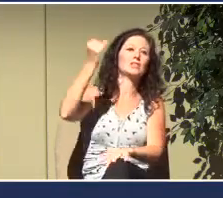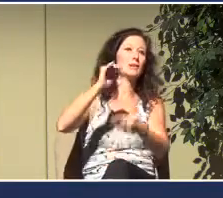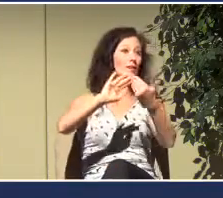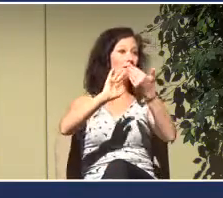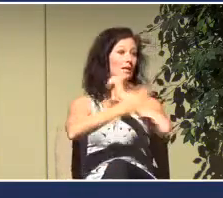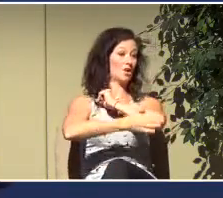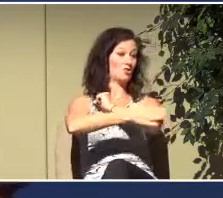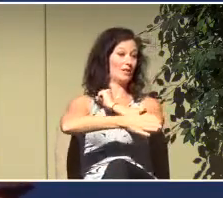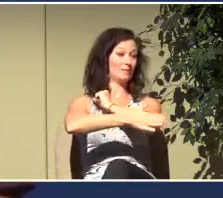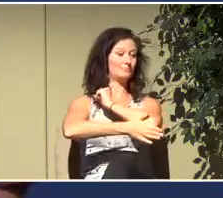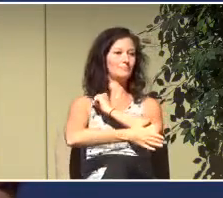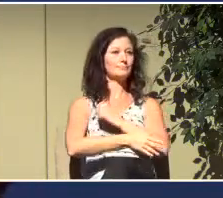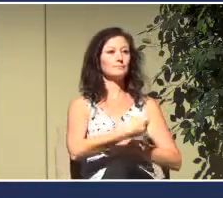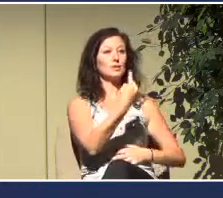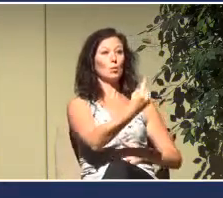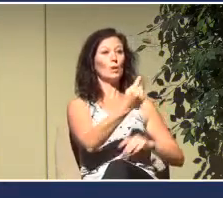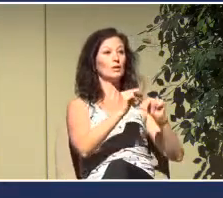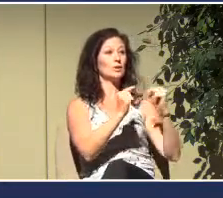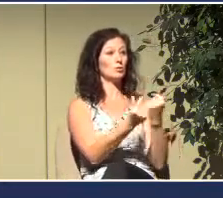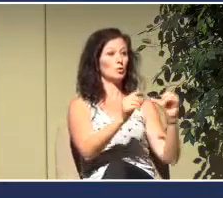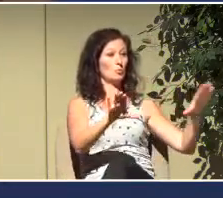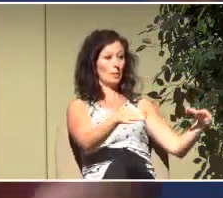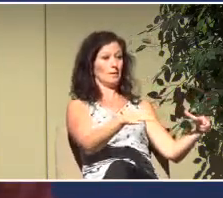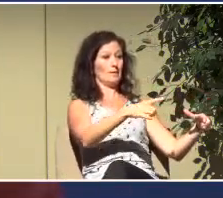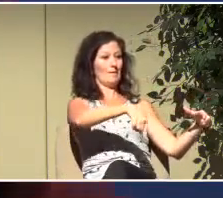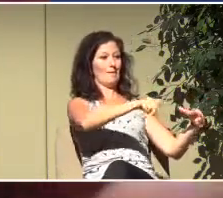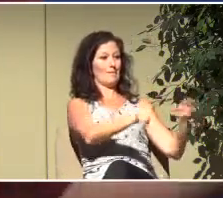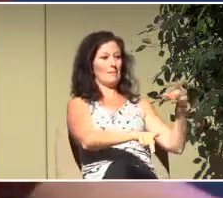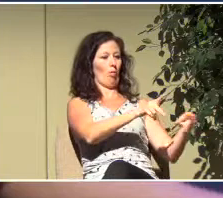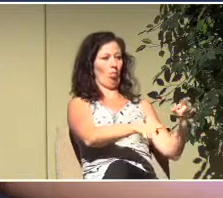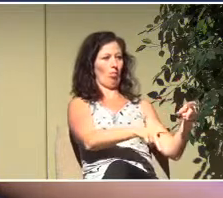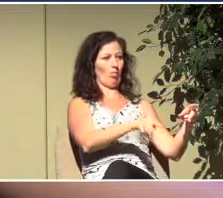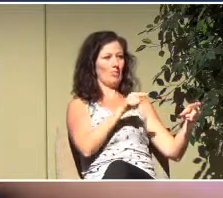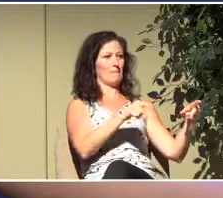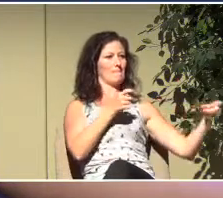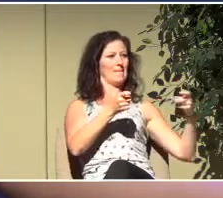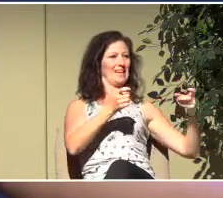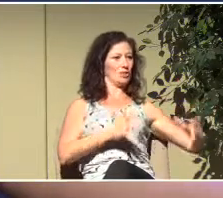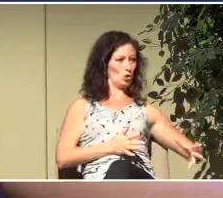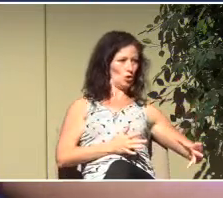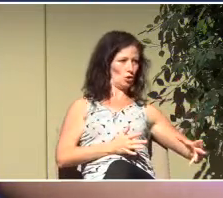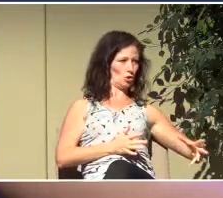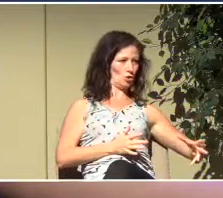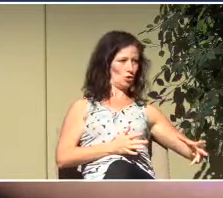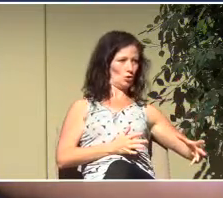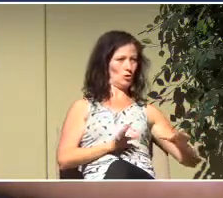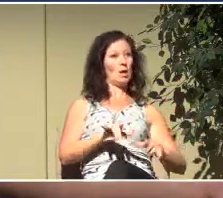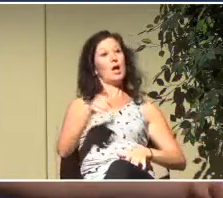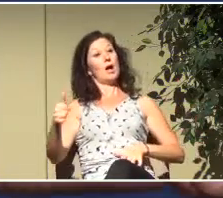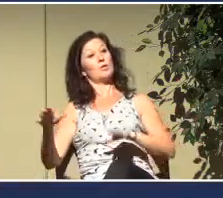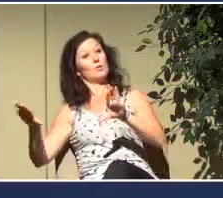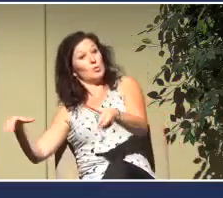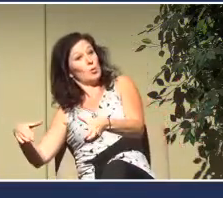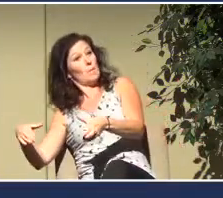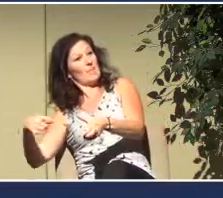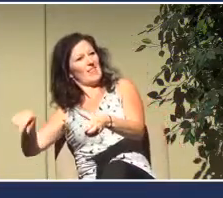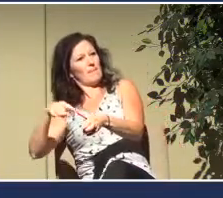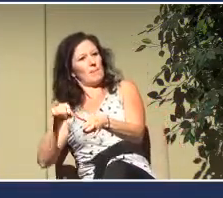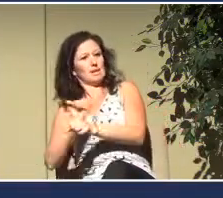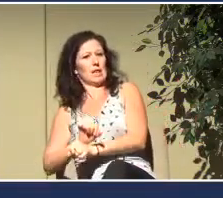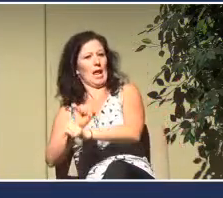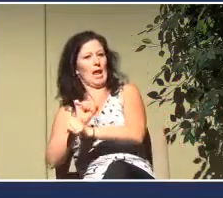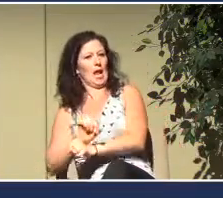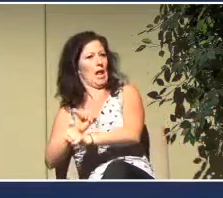which one group of people has for centuries enslaved another group of people. Right?